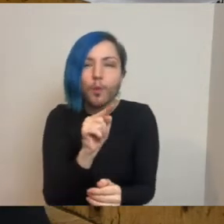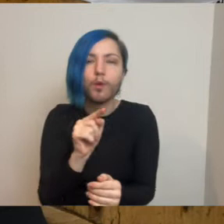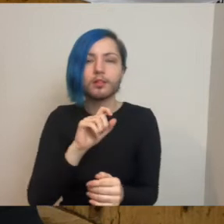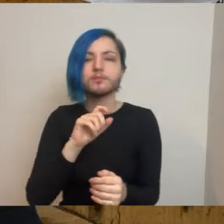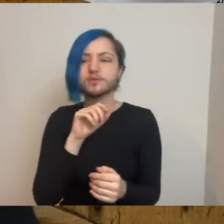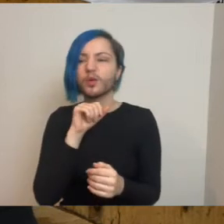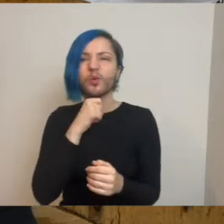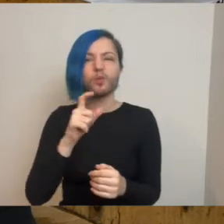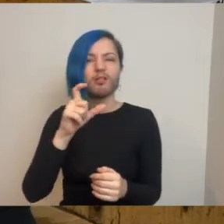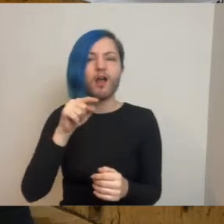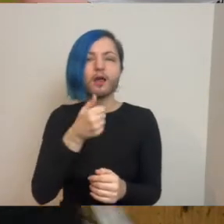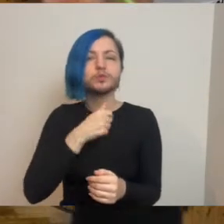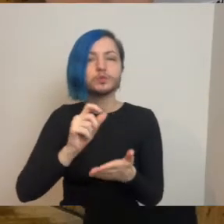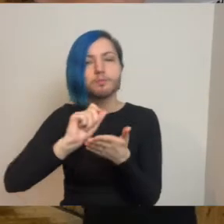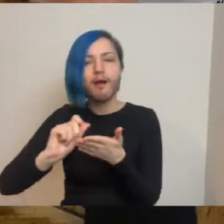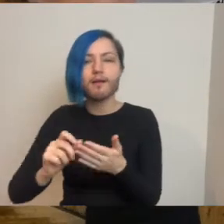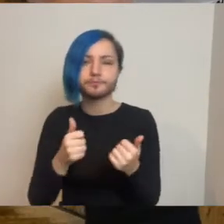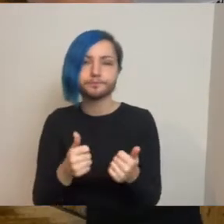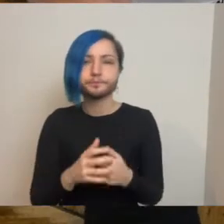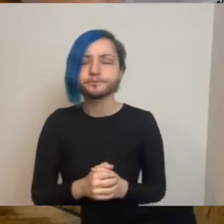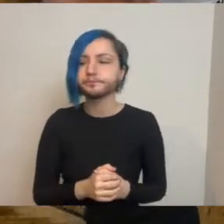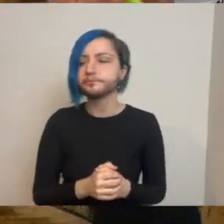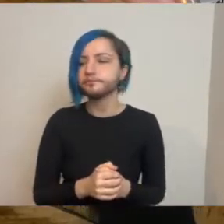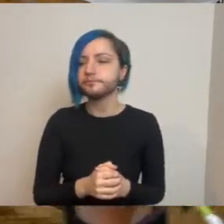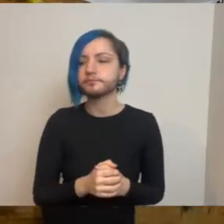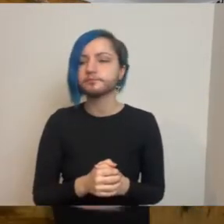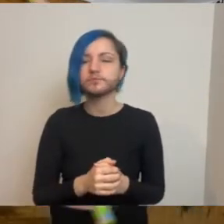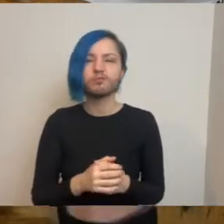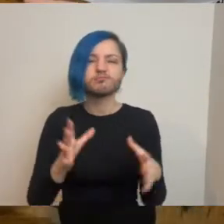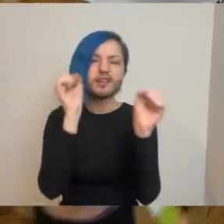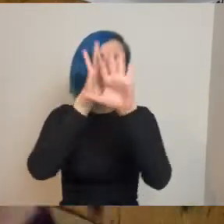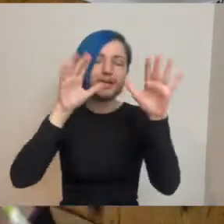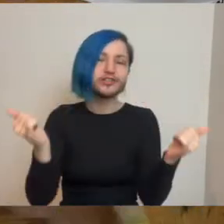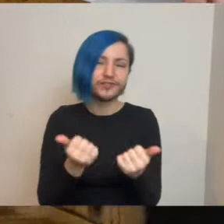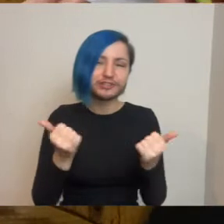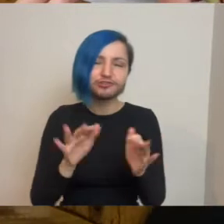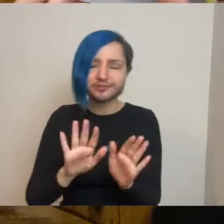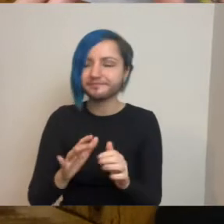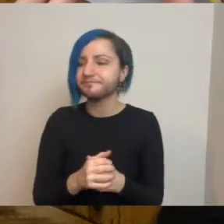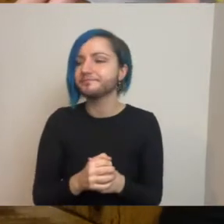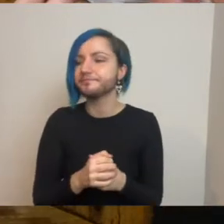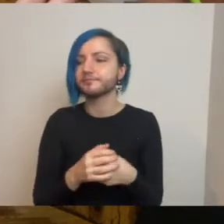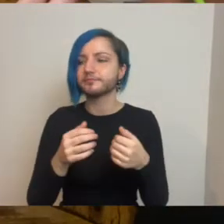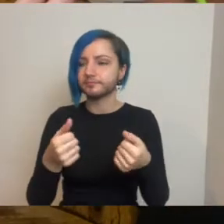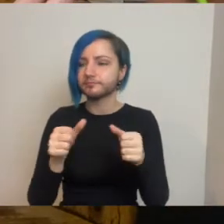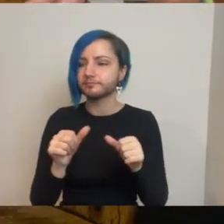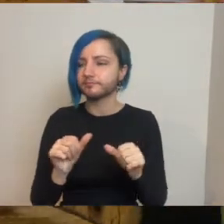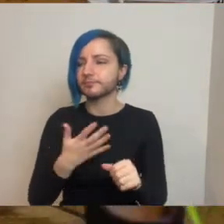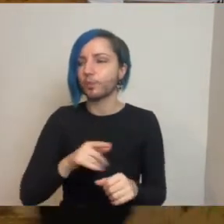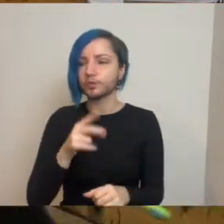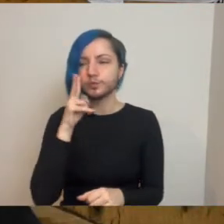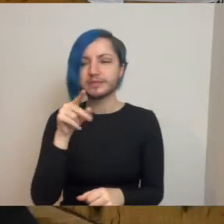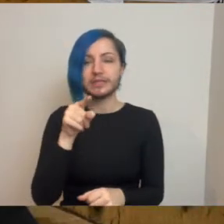that I'm coloring in on the inside. Okay, so imagine that I've finished that. Okay, I want you to see now that